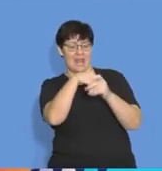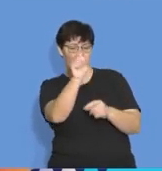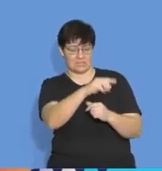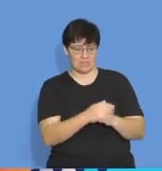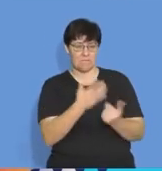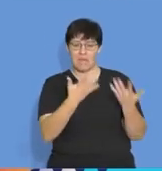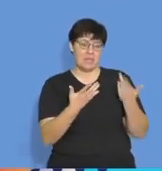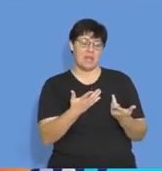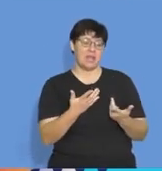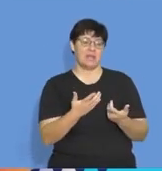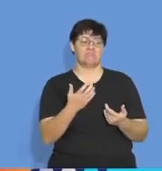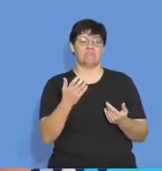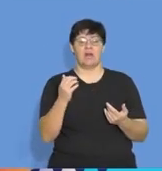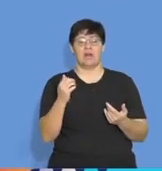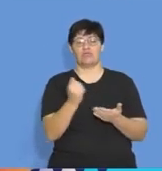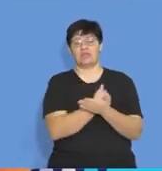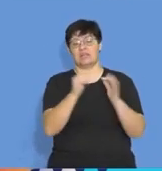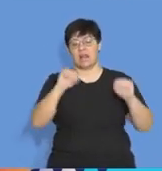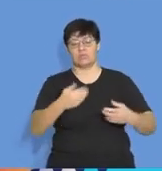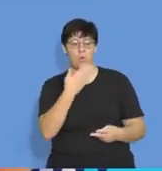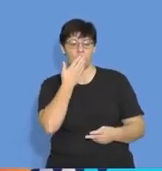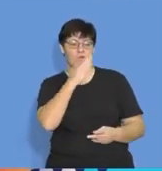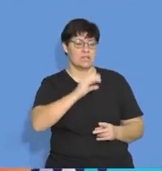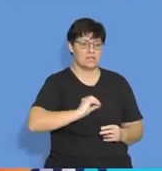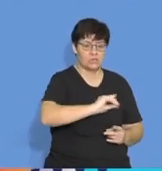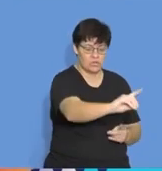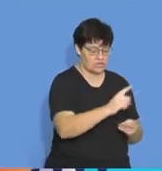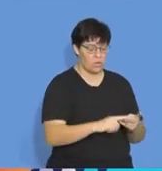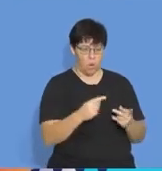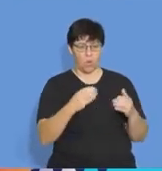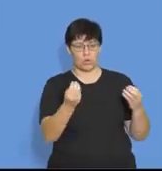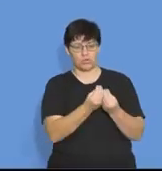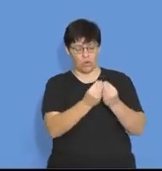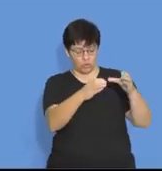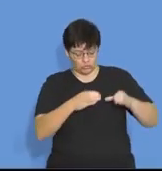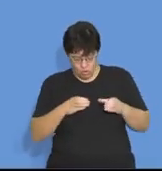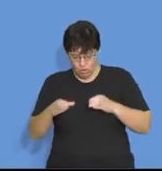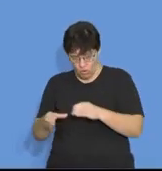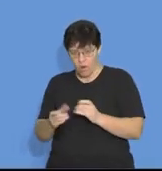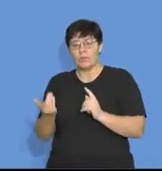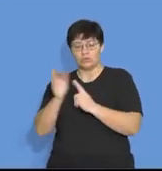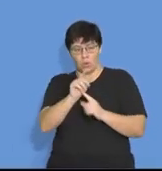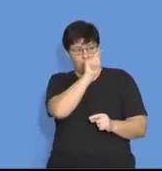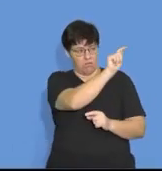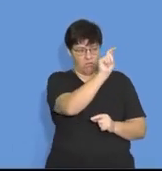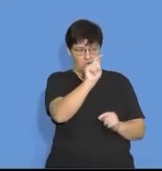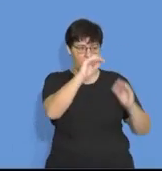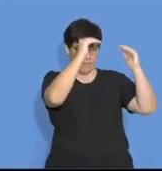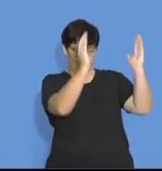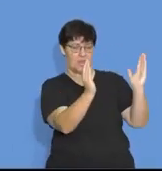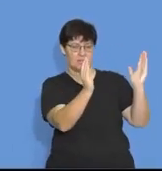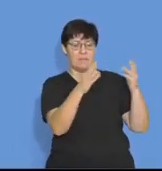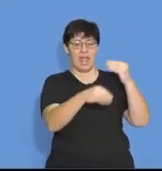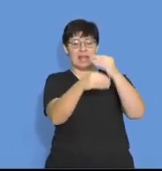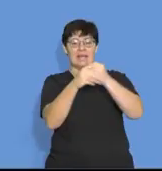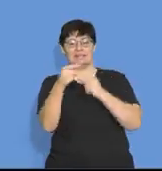creditors' allowances or donations or drawings of stock, all of that would be shown in your bracket,